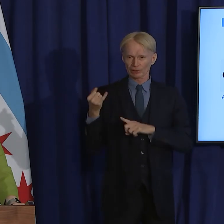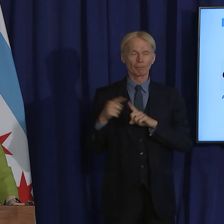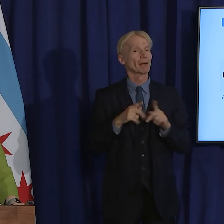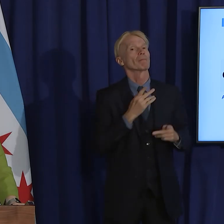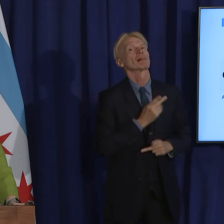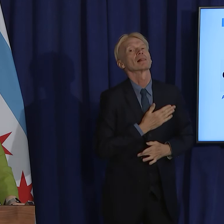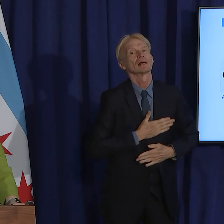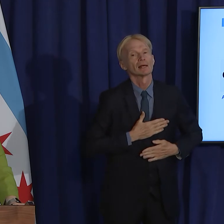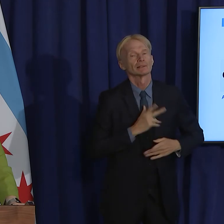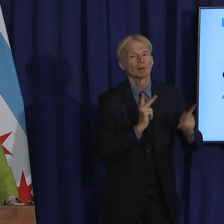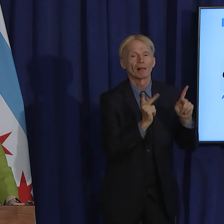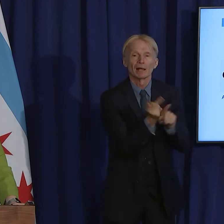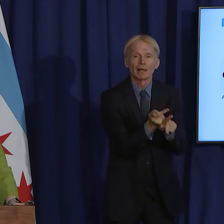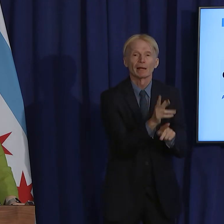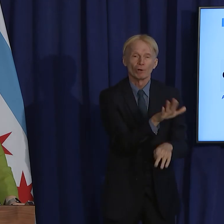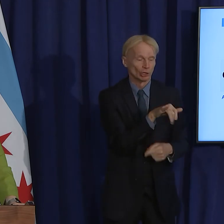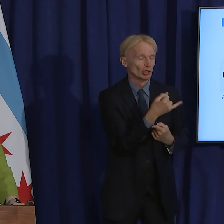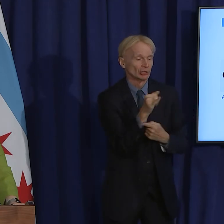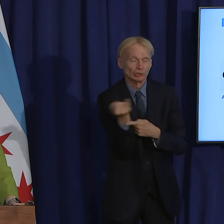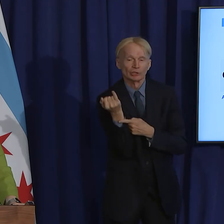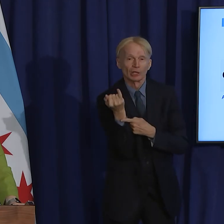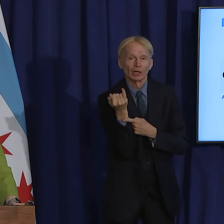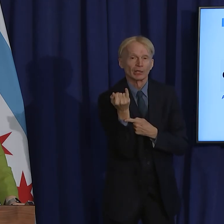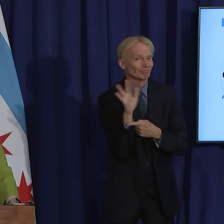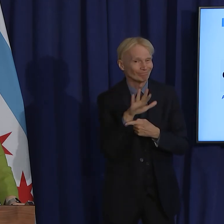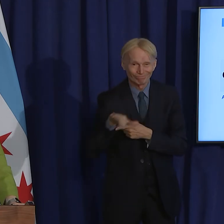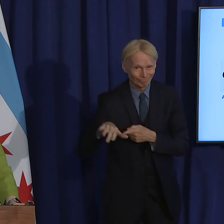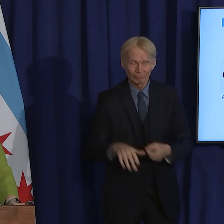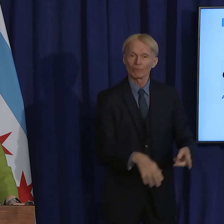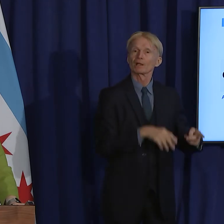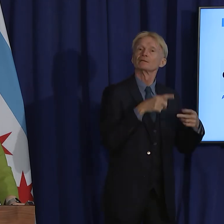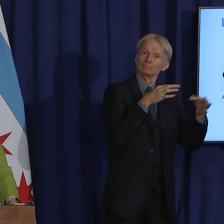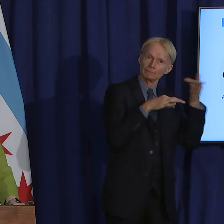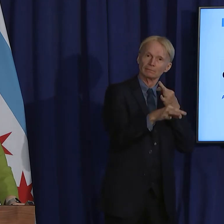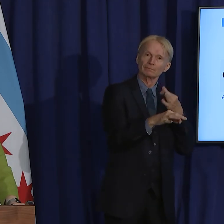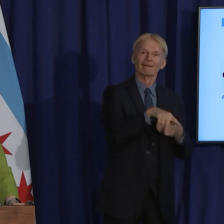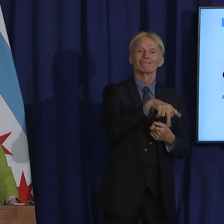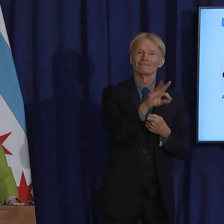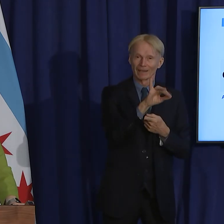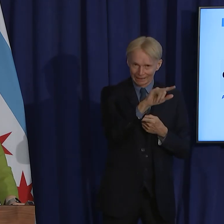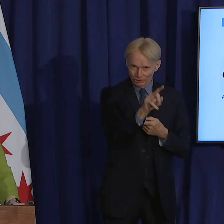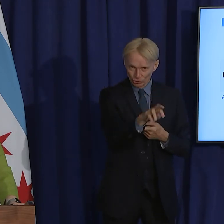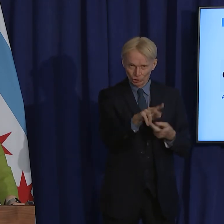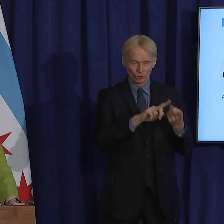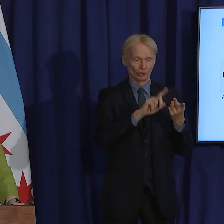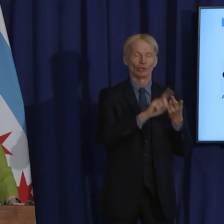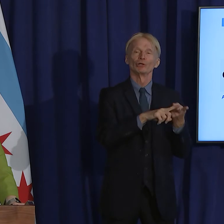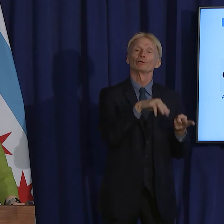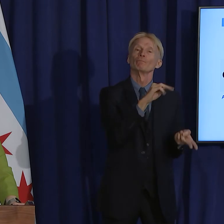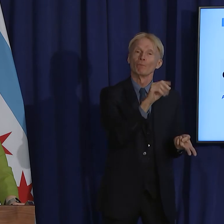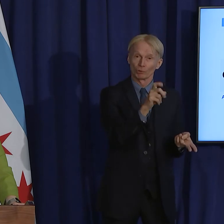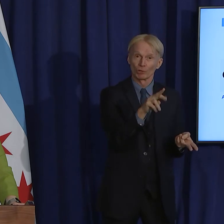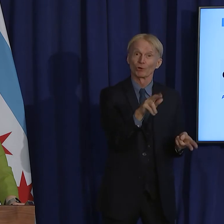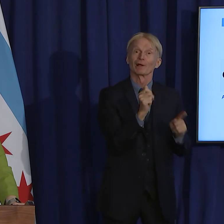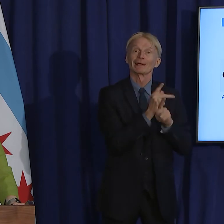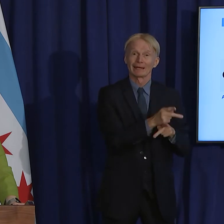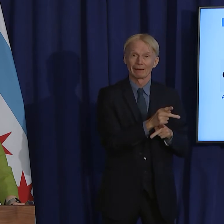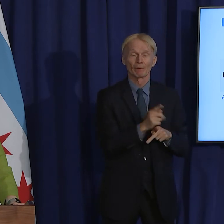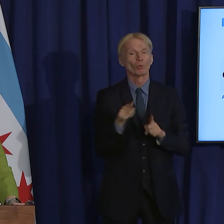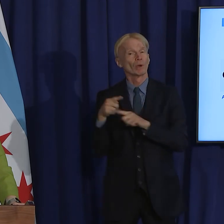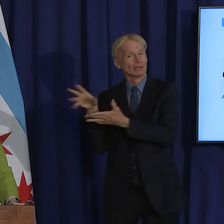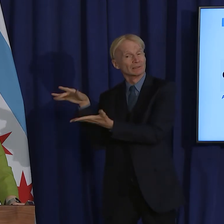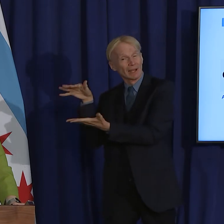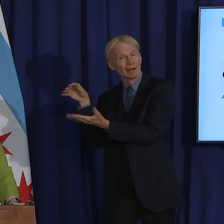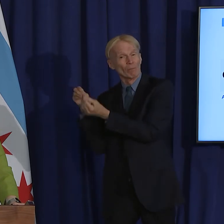and Pfizer appointments, to keep making those appointments, and as we learn more about Johnson & Johnson, we'll be back in touch. How much